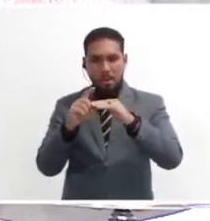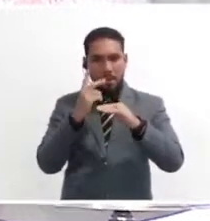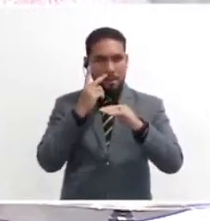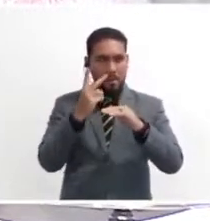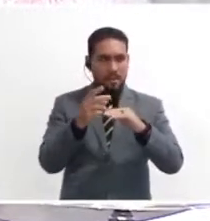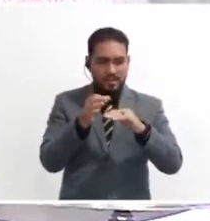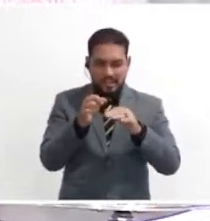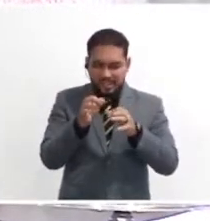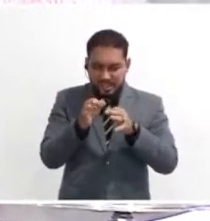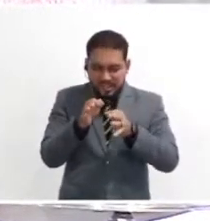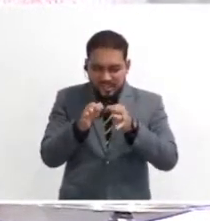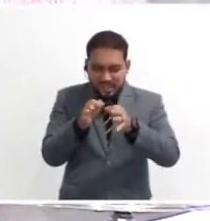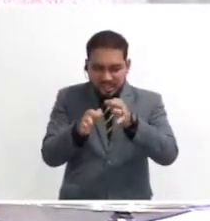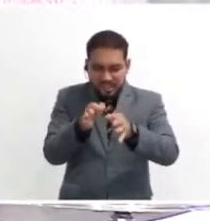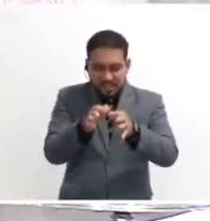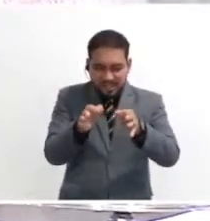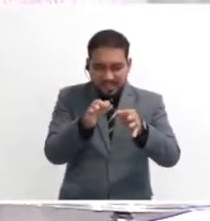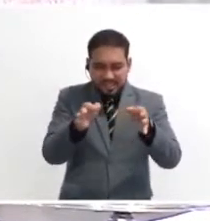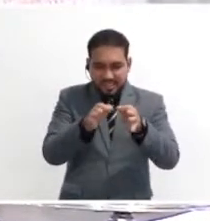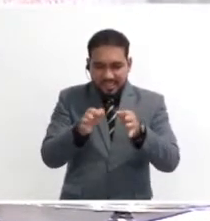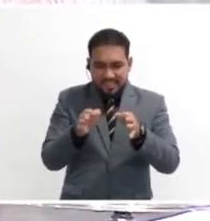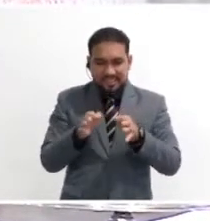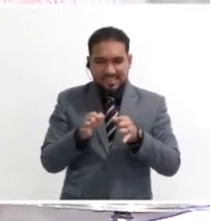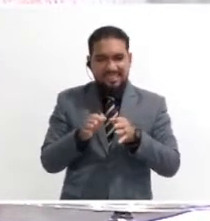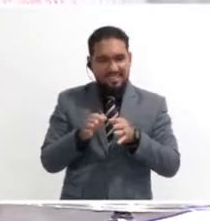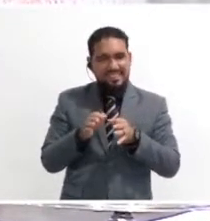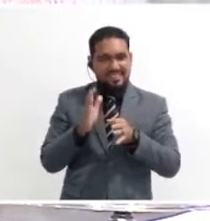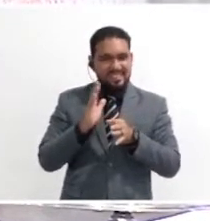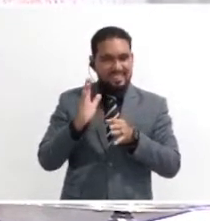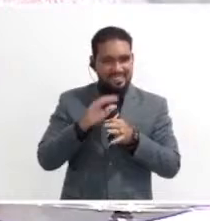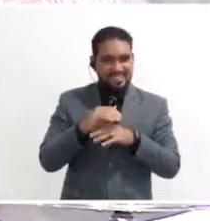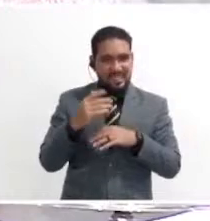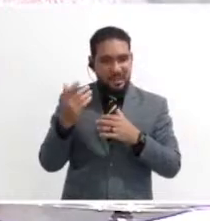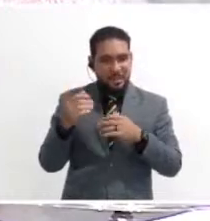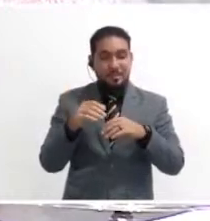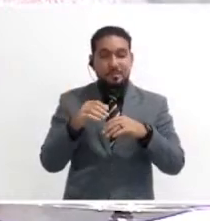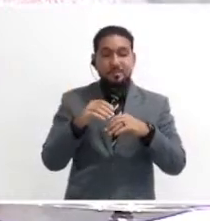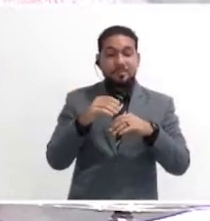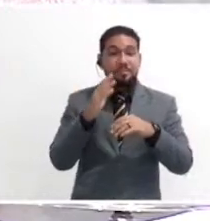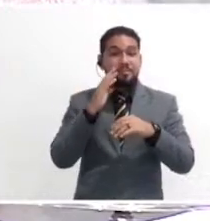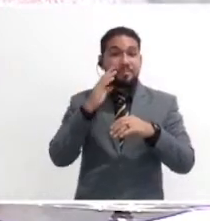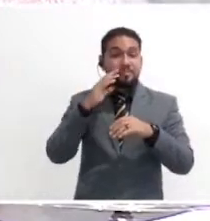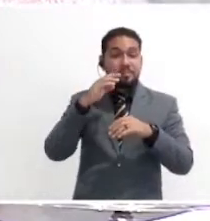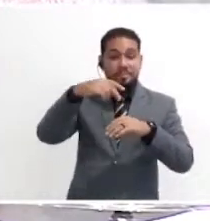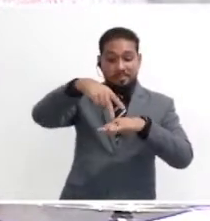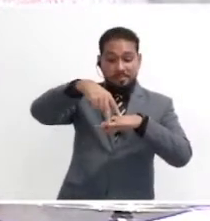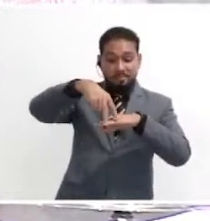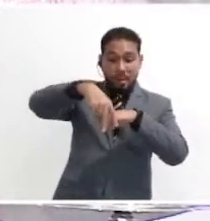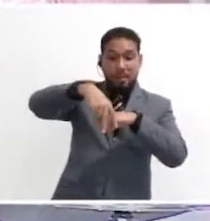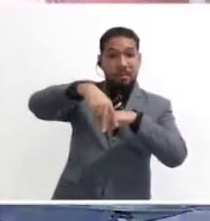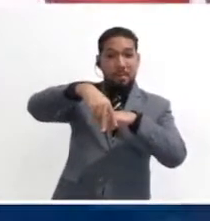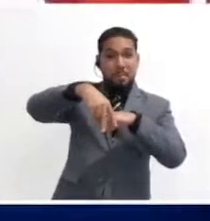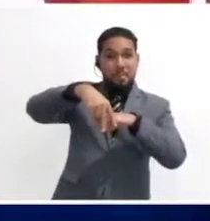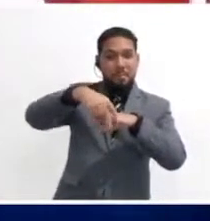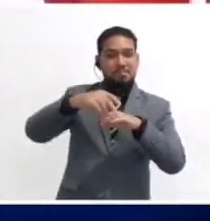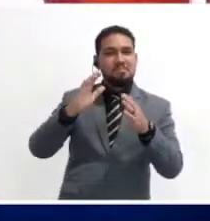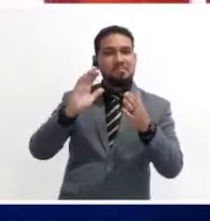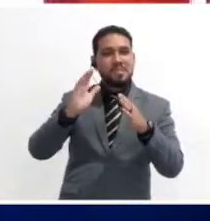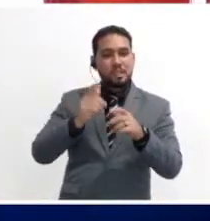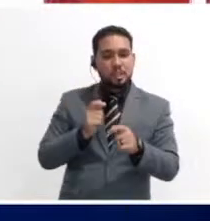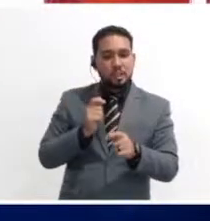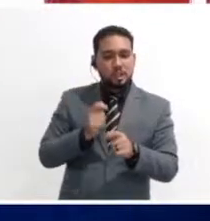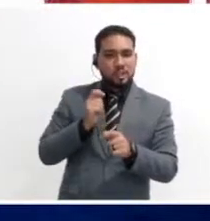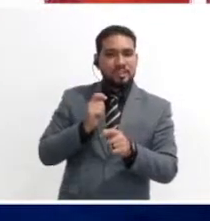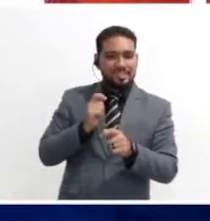had pins typically, and those pins would extend through the holes, and then the solder could be applied to the bottom of the